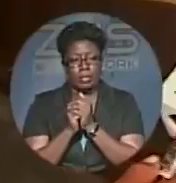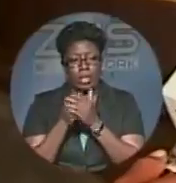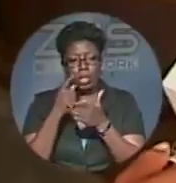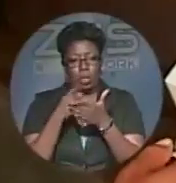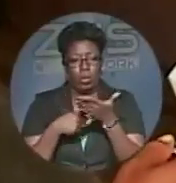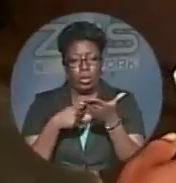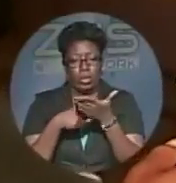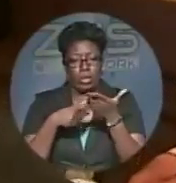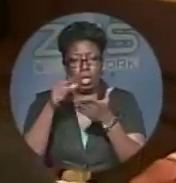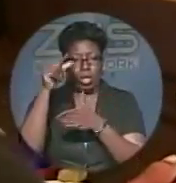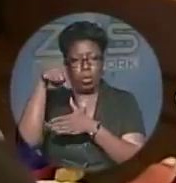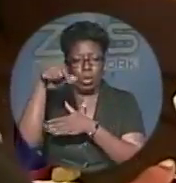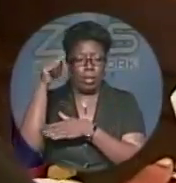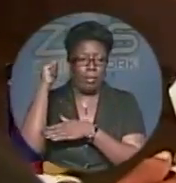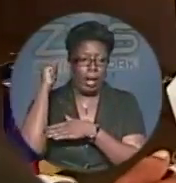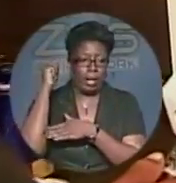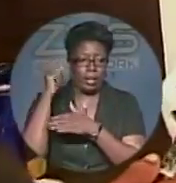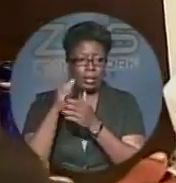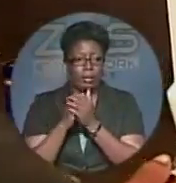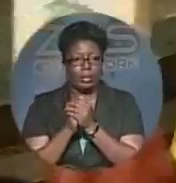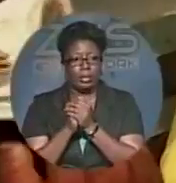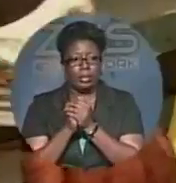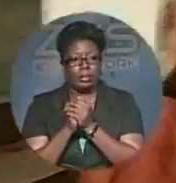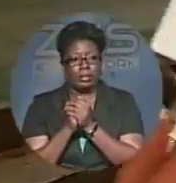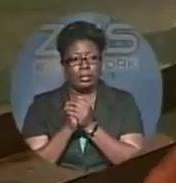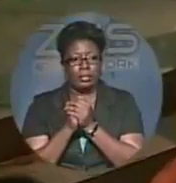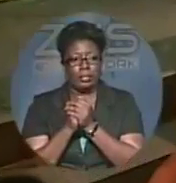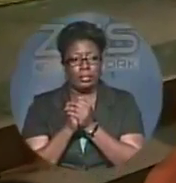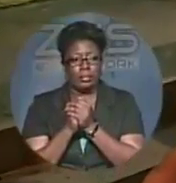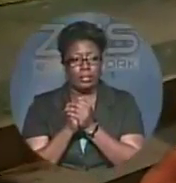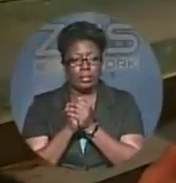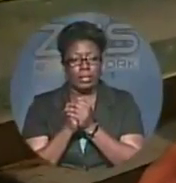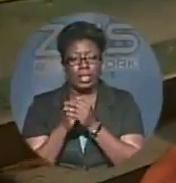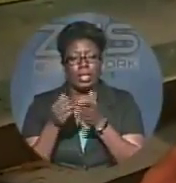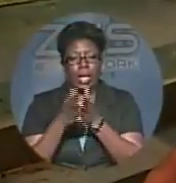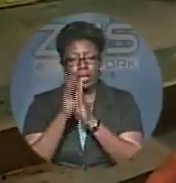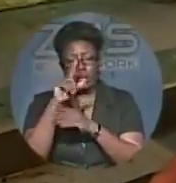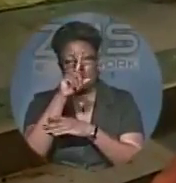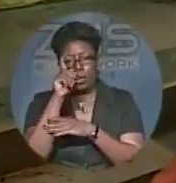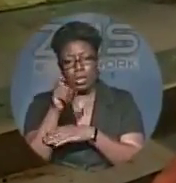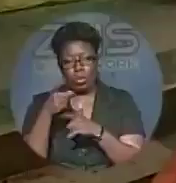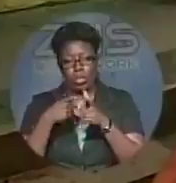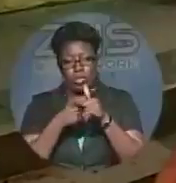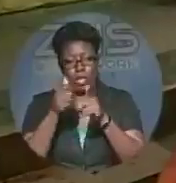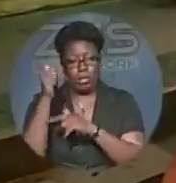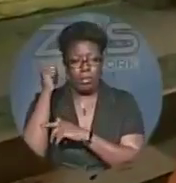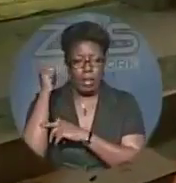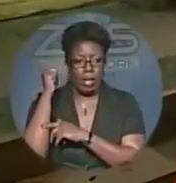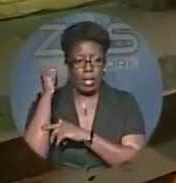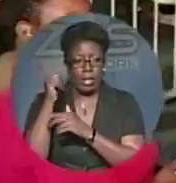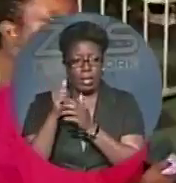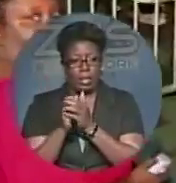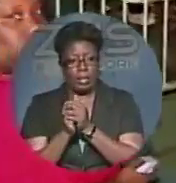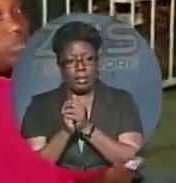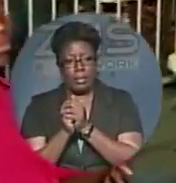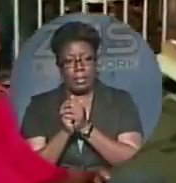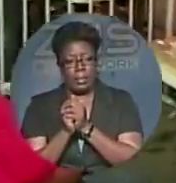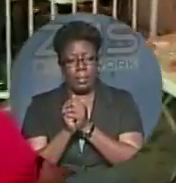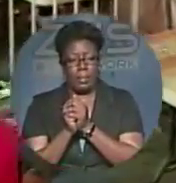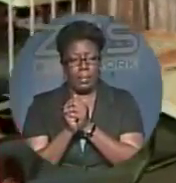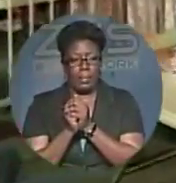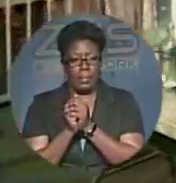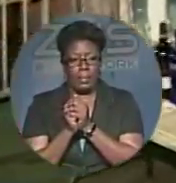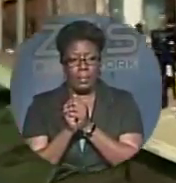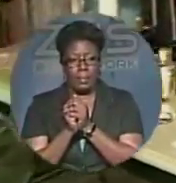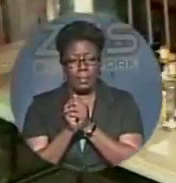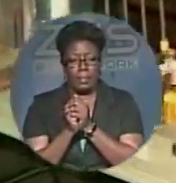quarterback? A quarter on your back. It's a running back. That's my favorite drink is right. And you're not going to